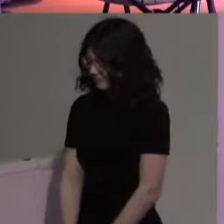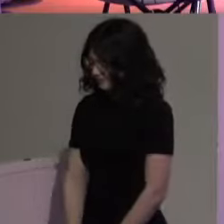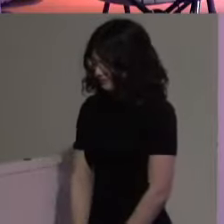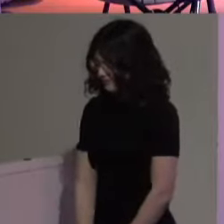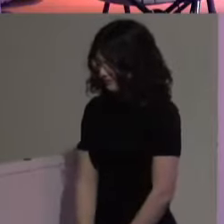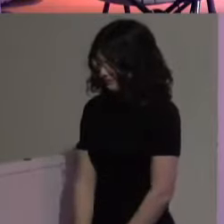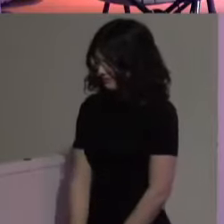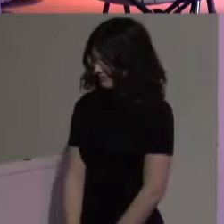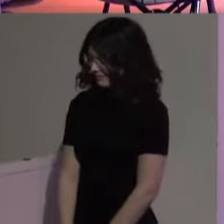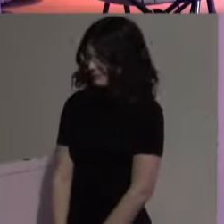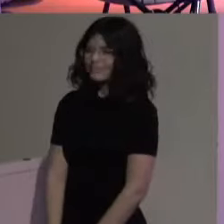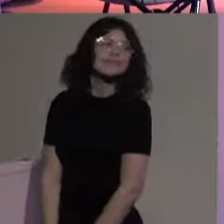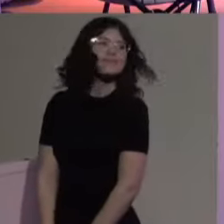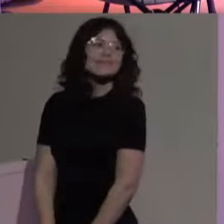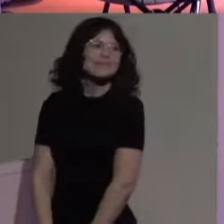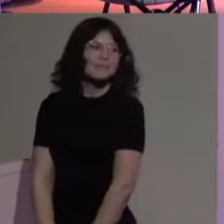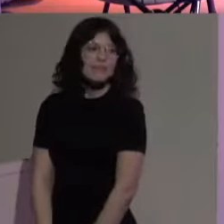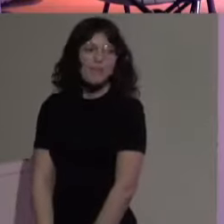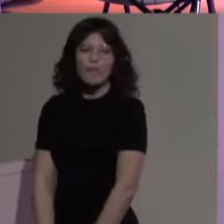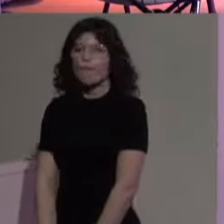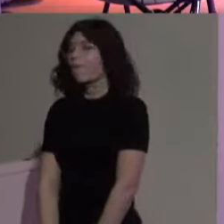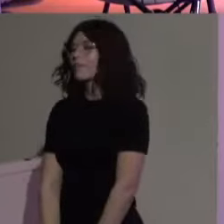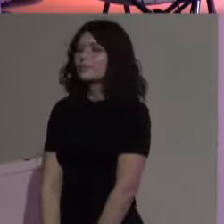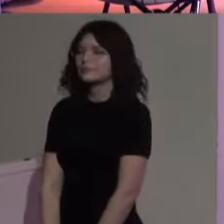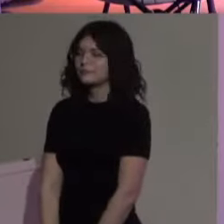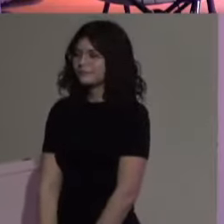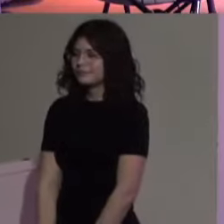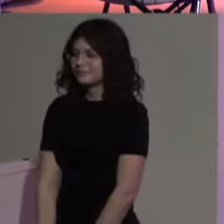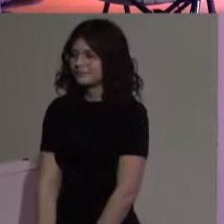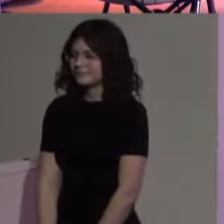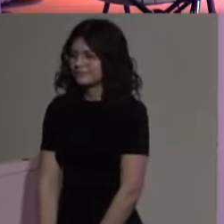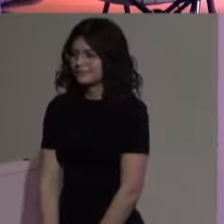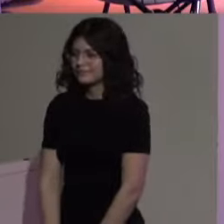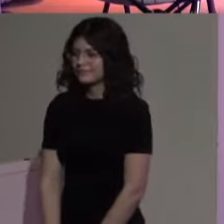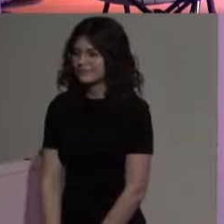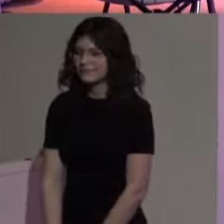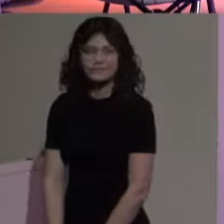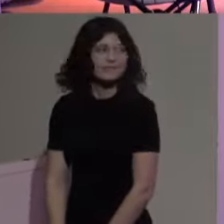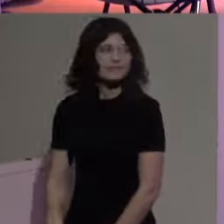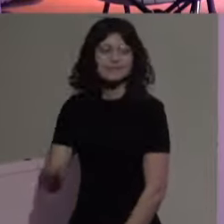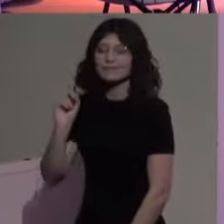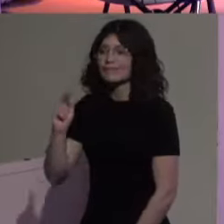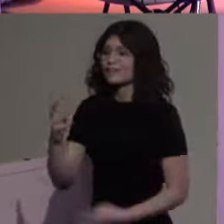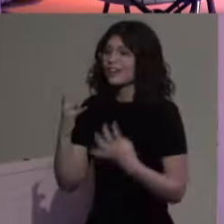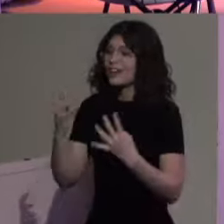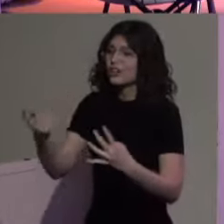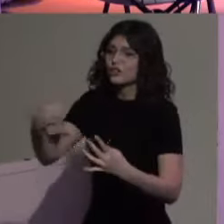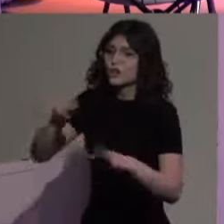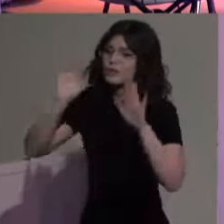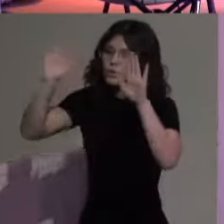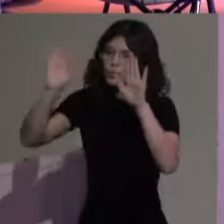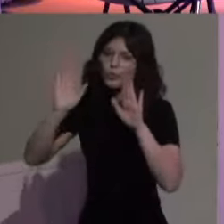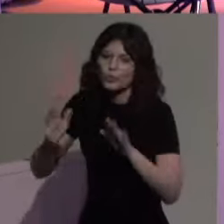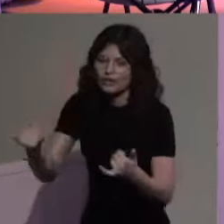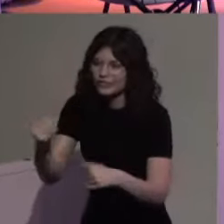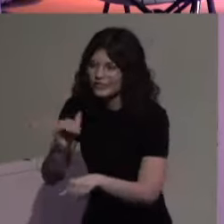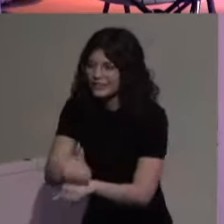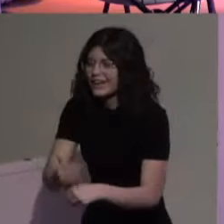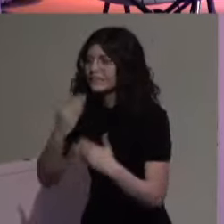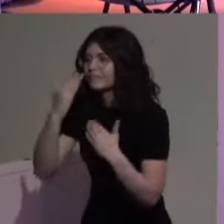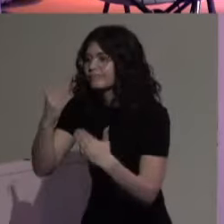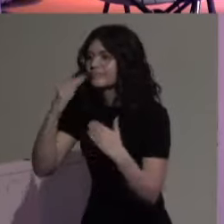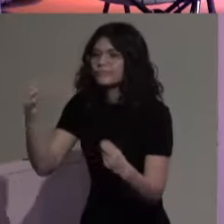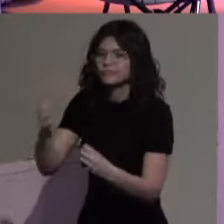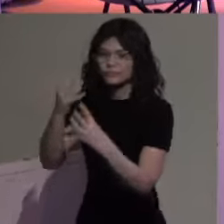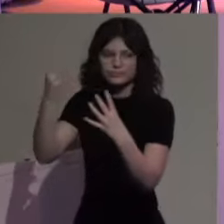Okay, audience. ladies, you've been so wonderful tonight. Thank you so much. Jamie, I